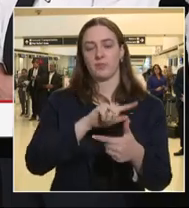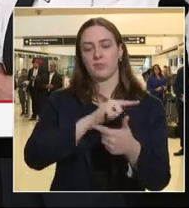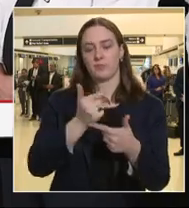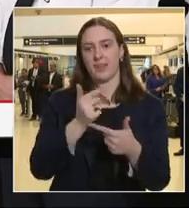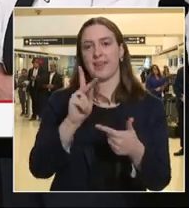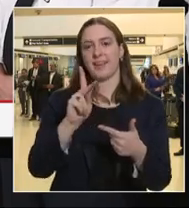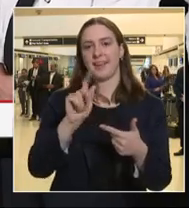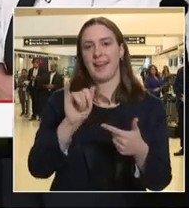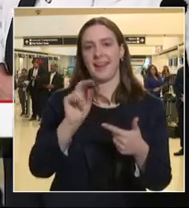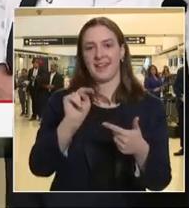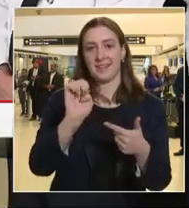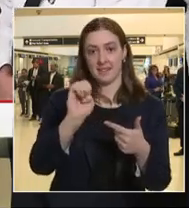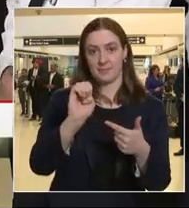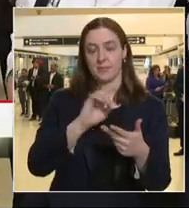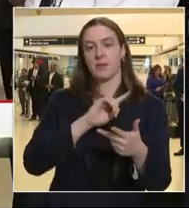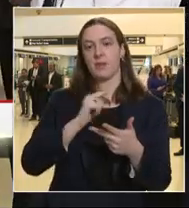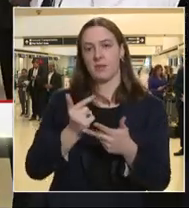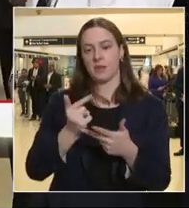Beyer.